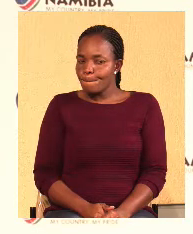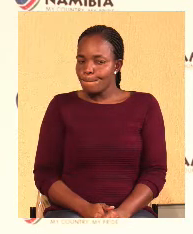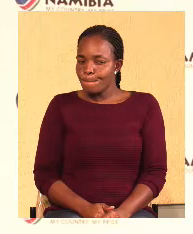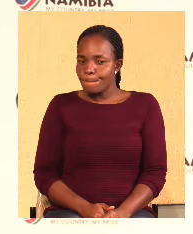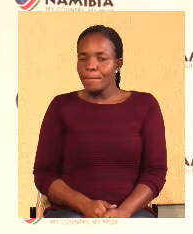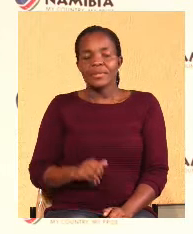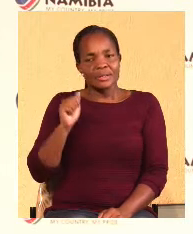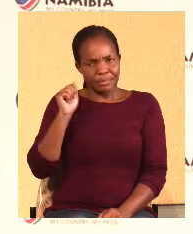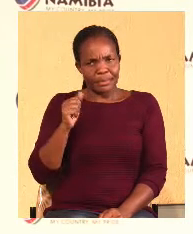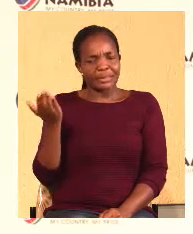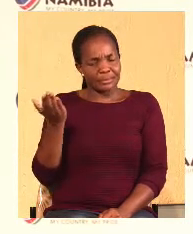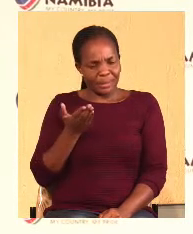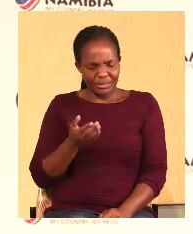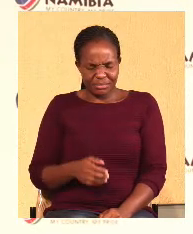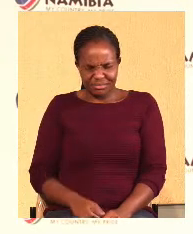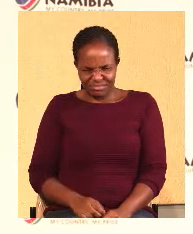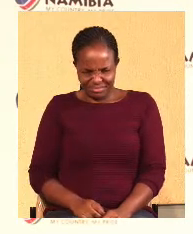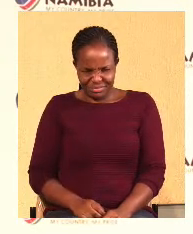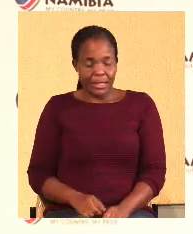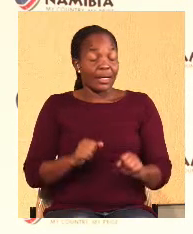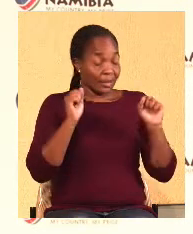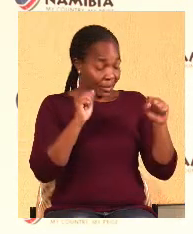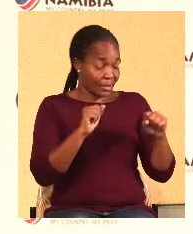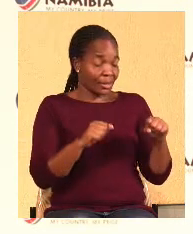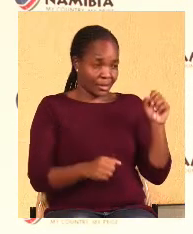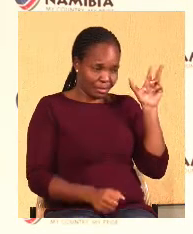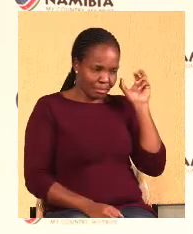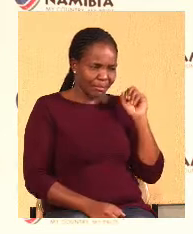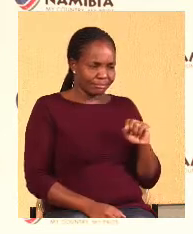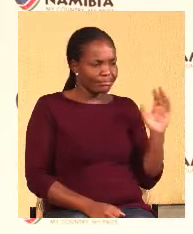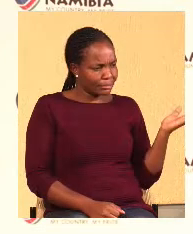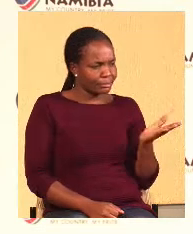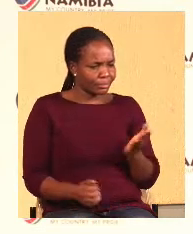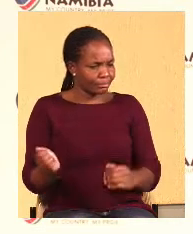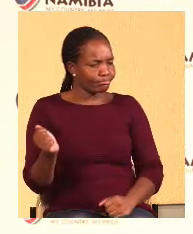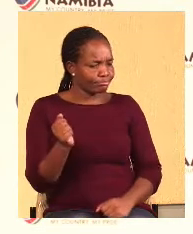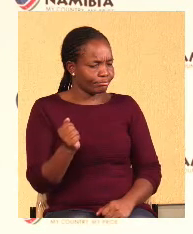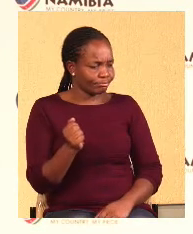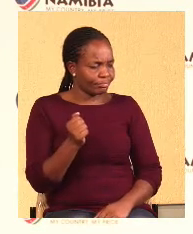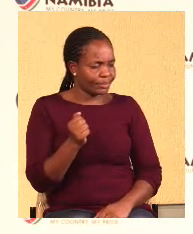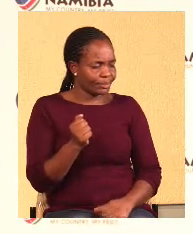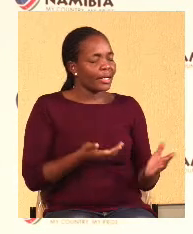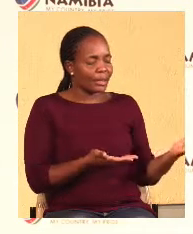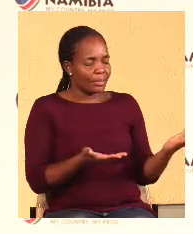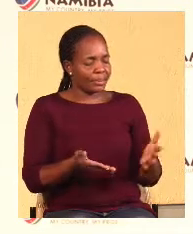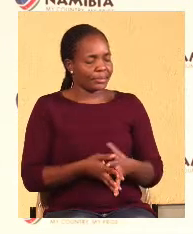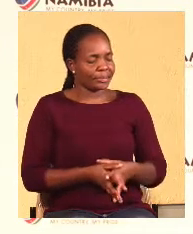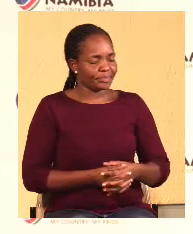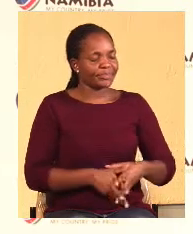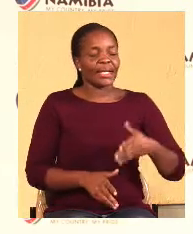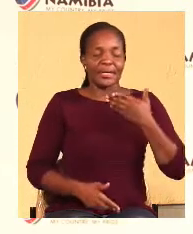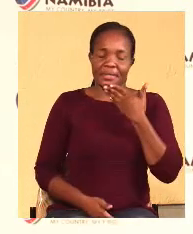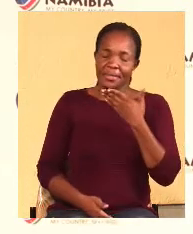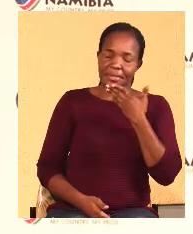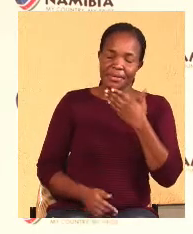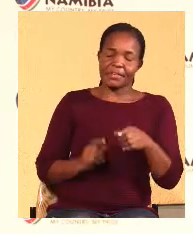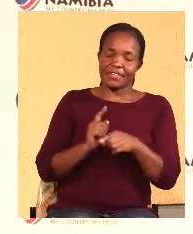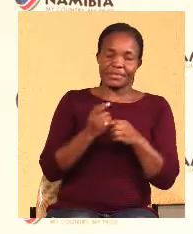Yes, Emmanuel, can you hear us? Yes, I can hear you. Yes, please go ahead. Yes, thank you very much. I want to thank